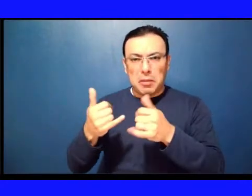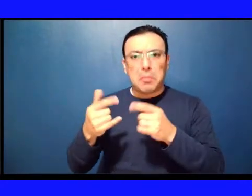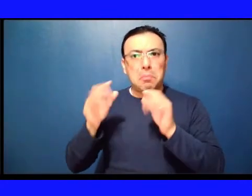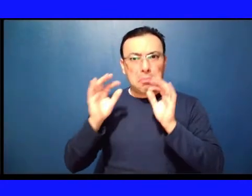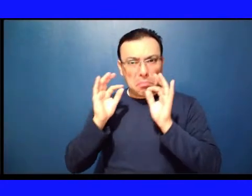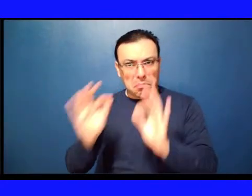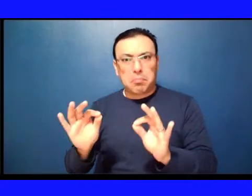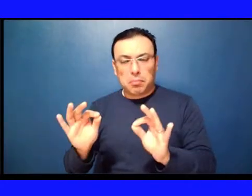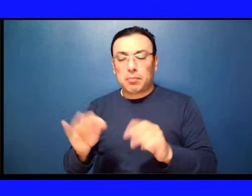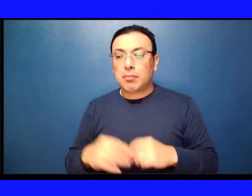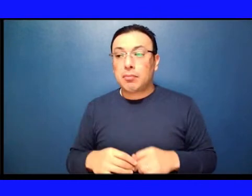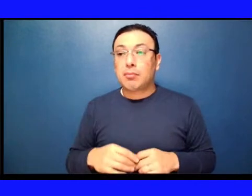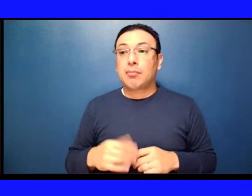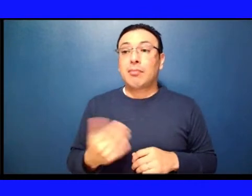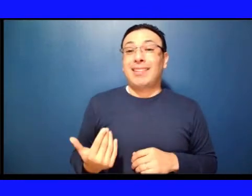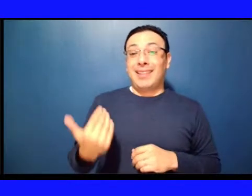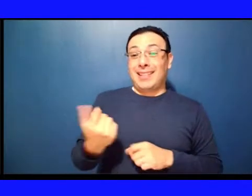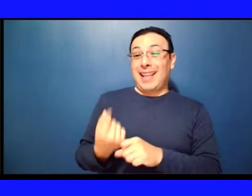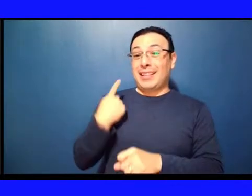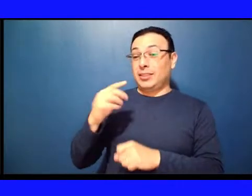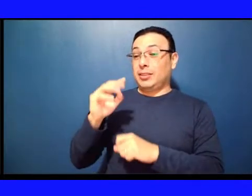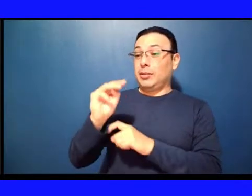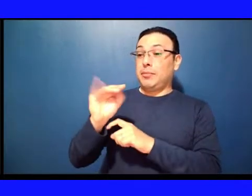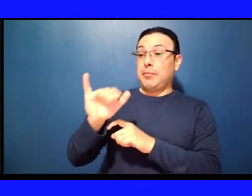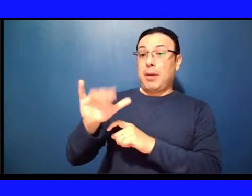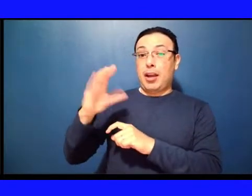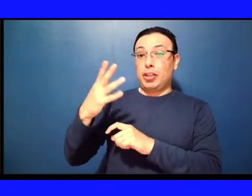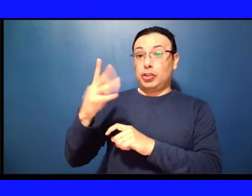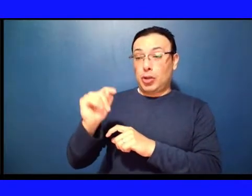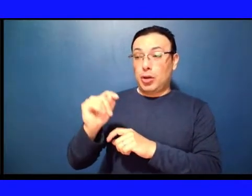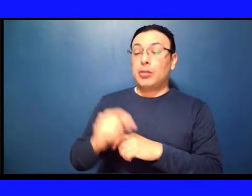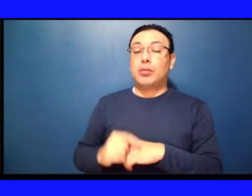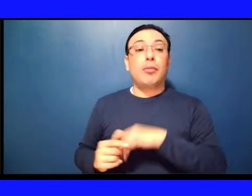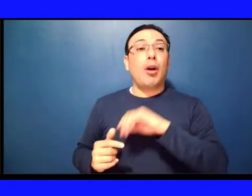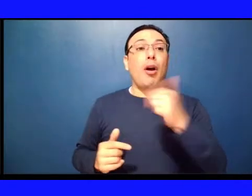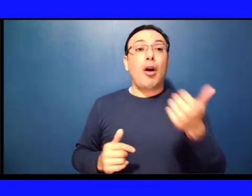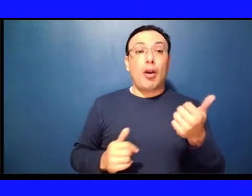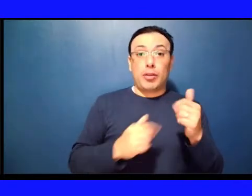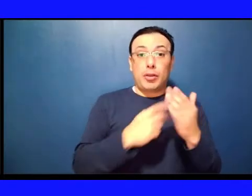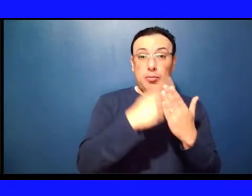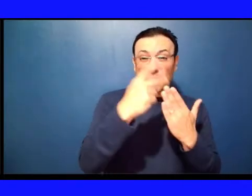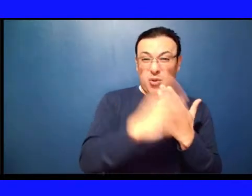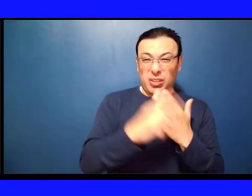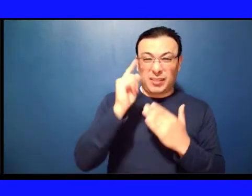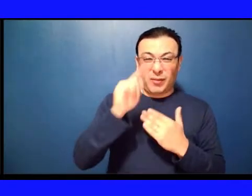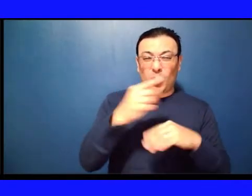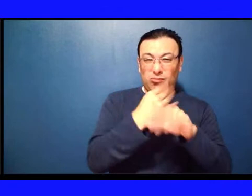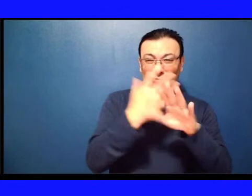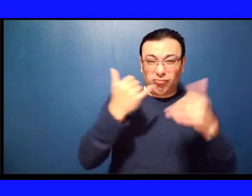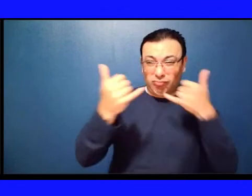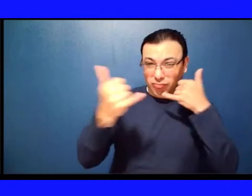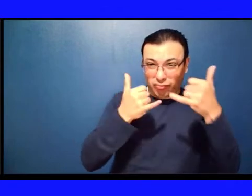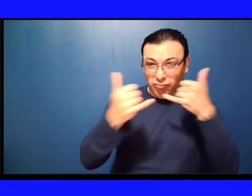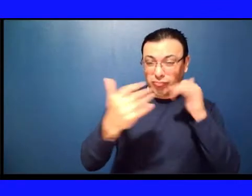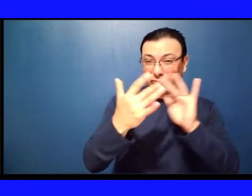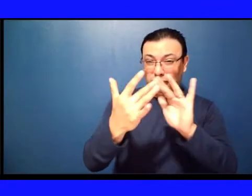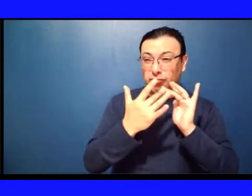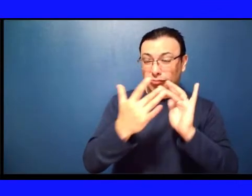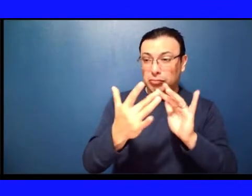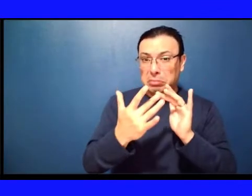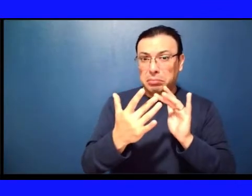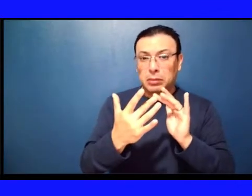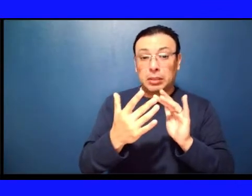right? A number of key examples of that, but last year, post-acute and IT, pharmacy and lab, making some